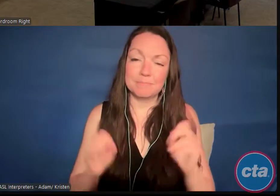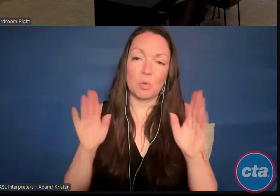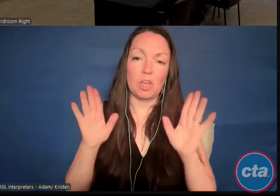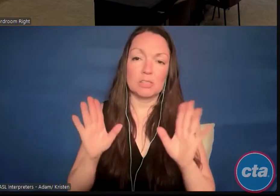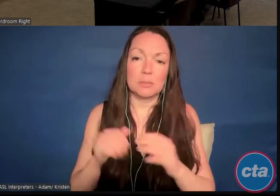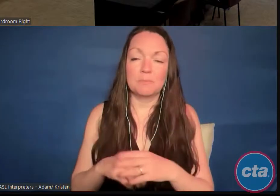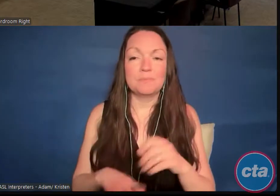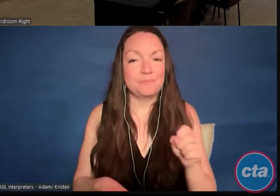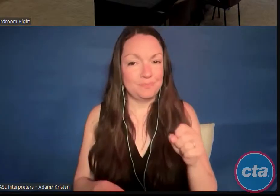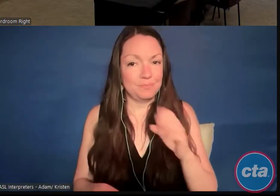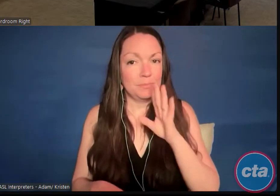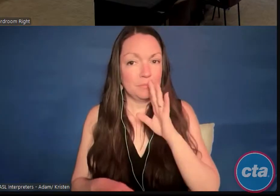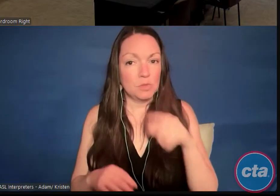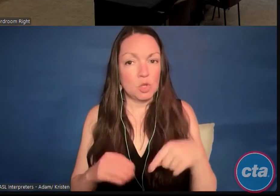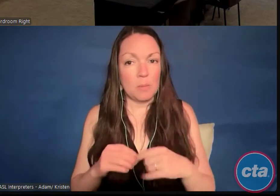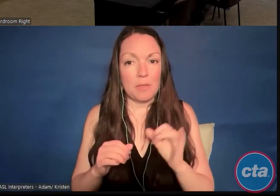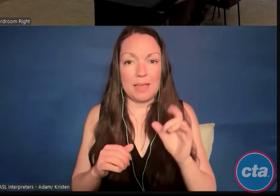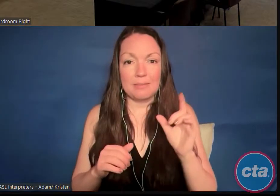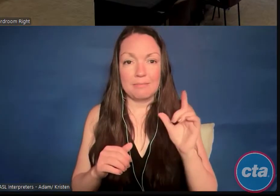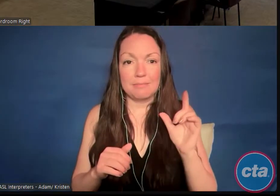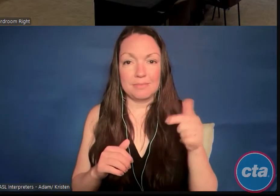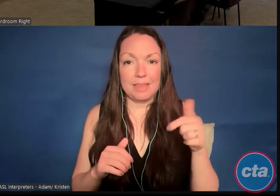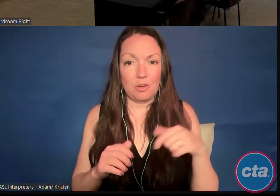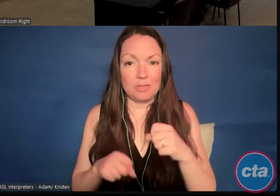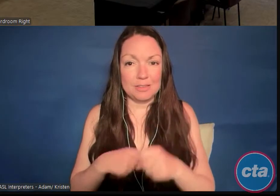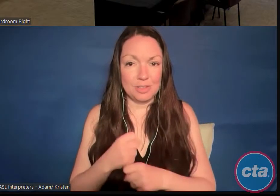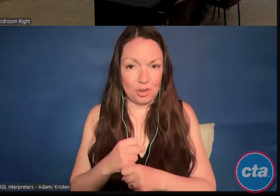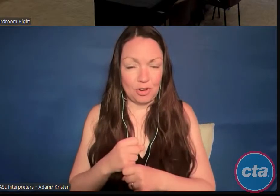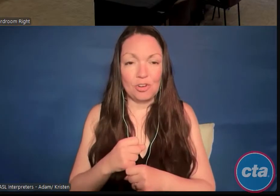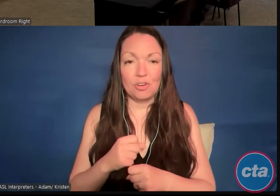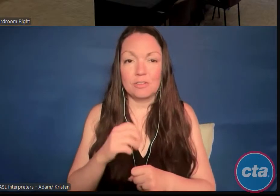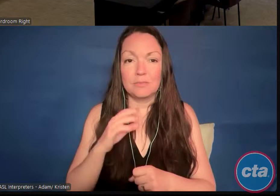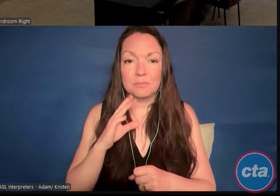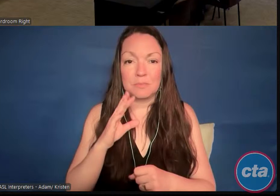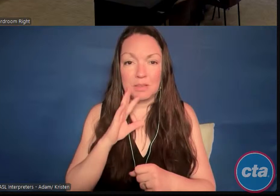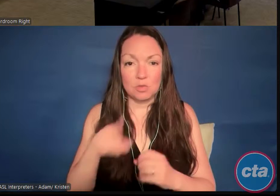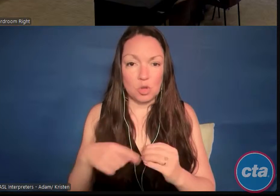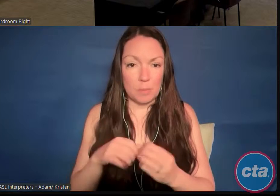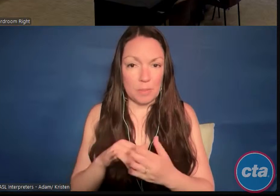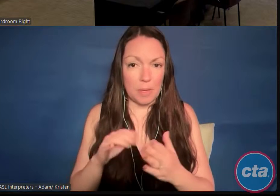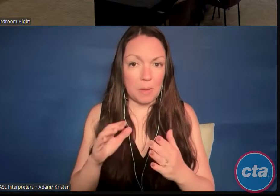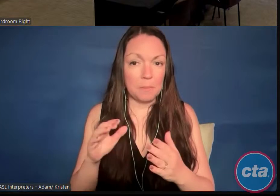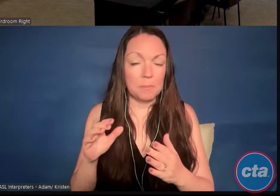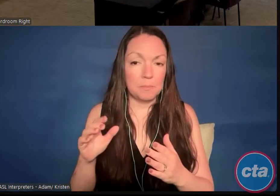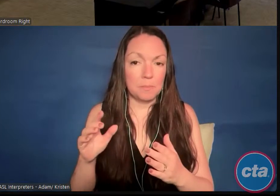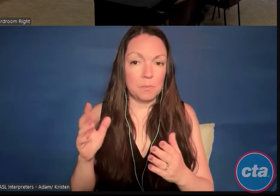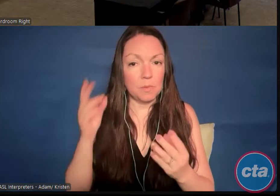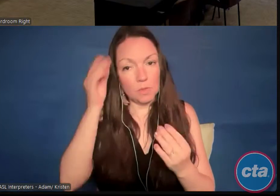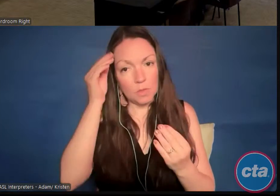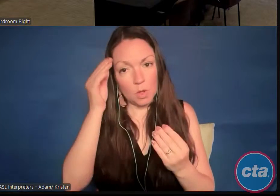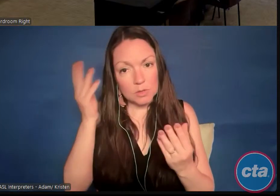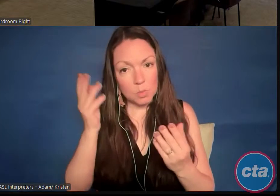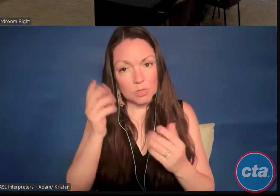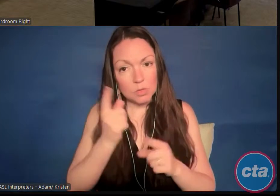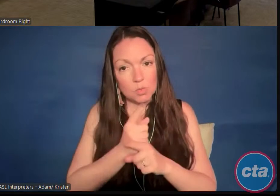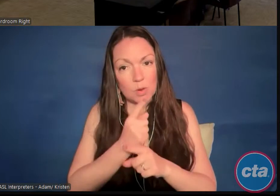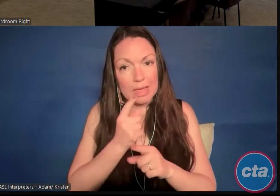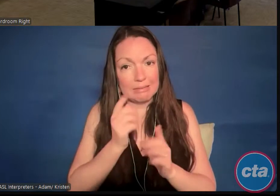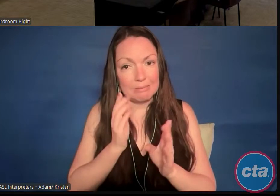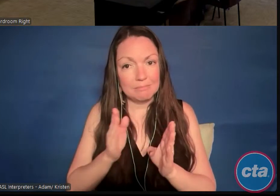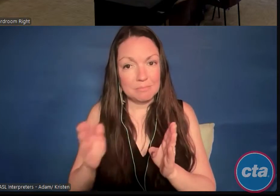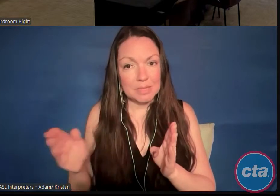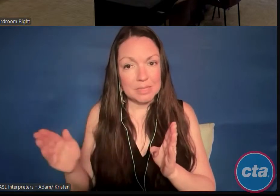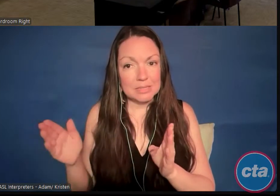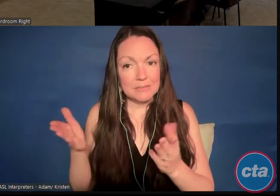They talk about that later this year, and I think they talk about those packaging. So you'll hear kind of thoughts around what is the right mix of stations and service to